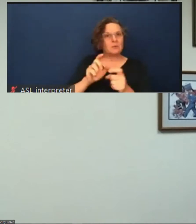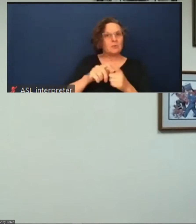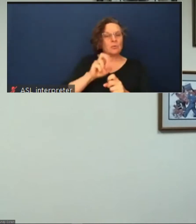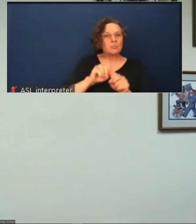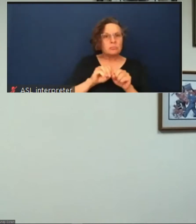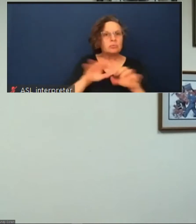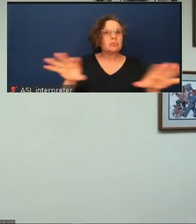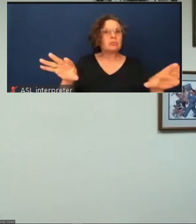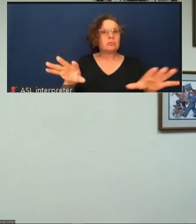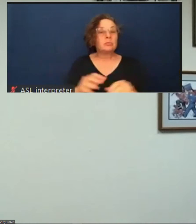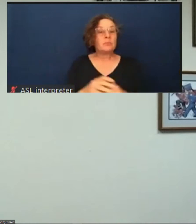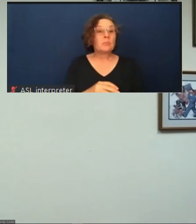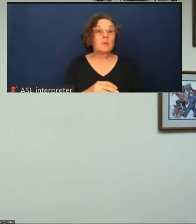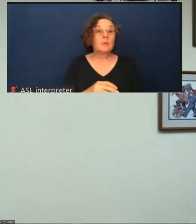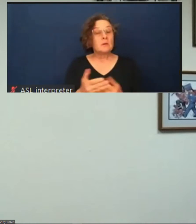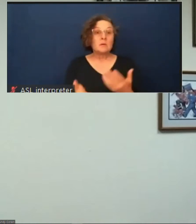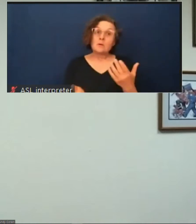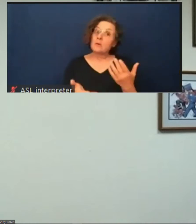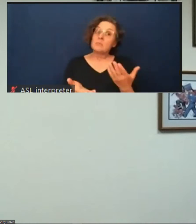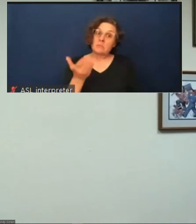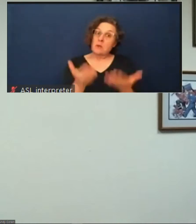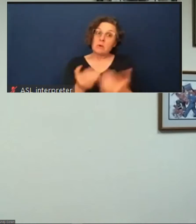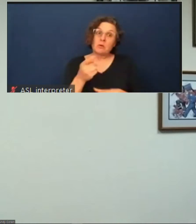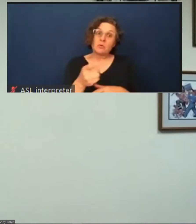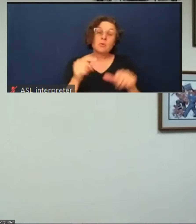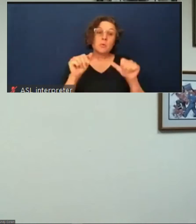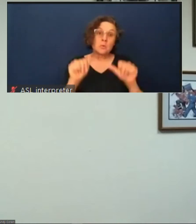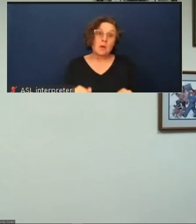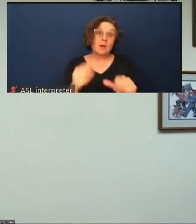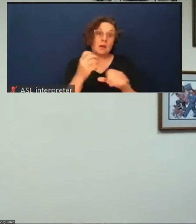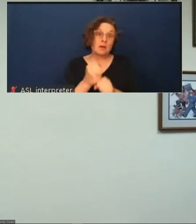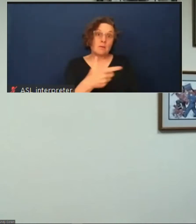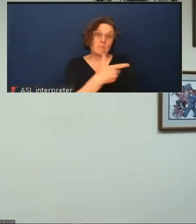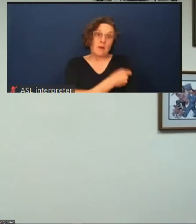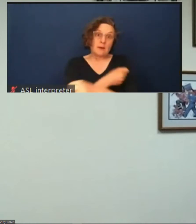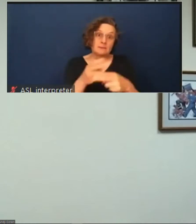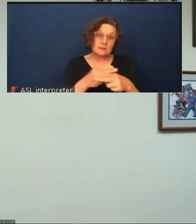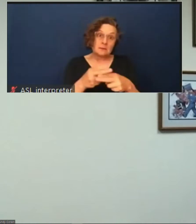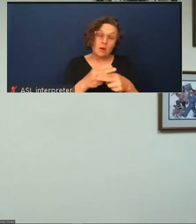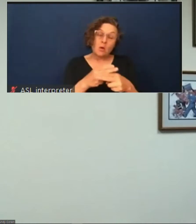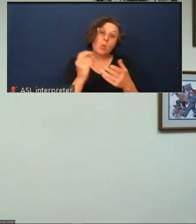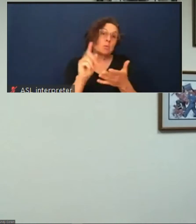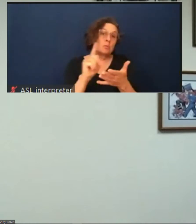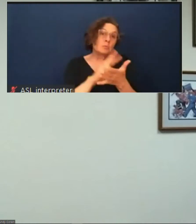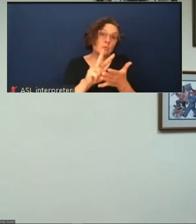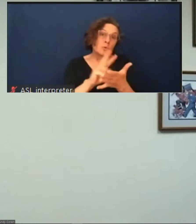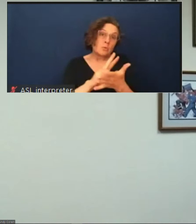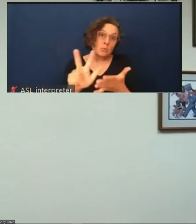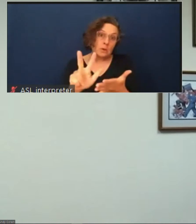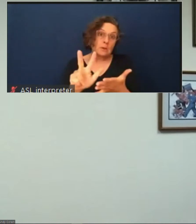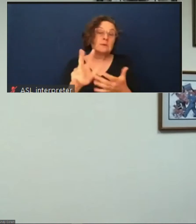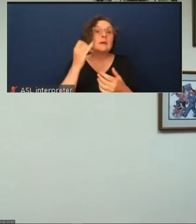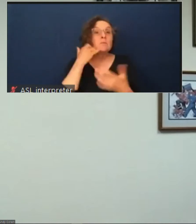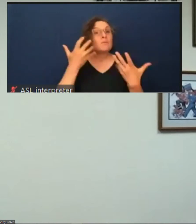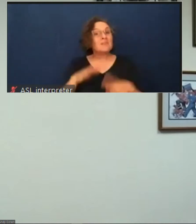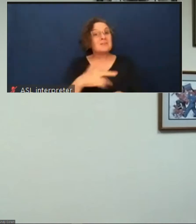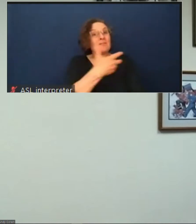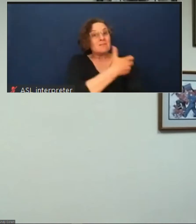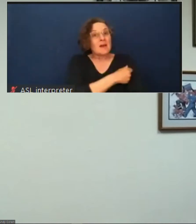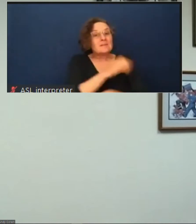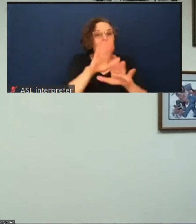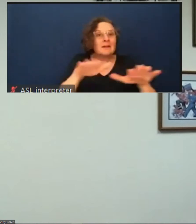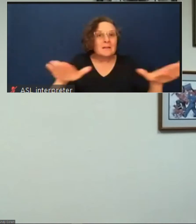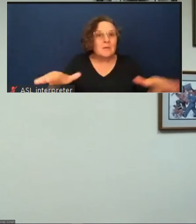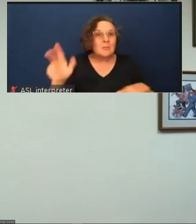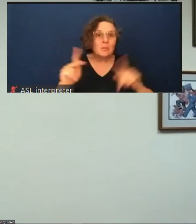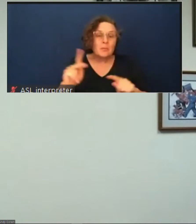are probably eligible now or will be eligible in the next couple of weeks. If you've been vaccinated, tell others, spread the word, and continue